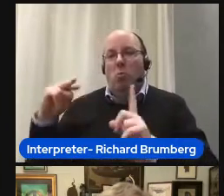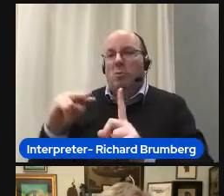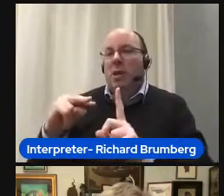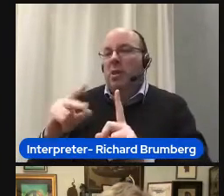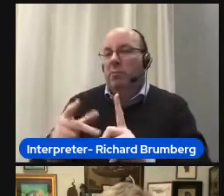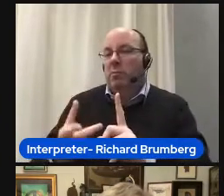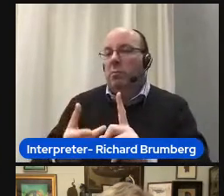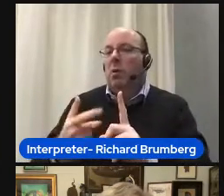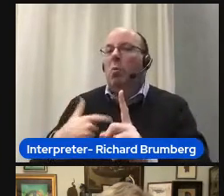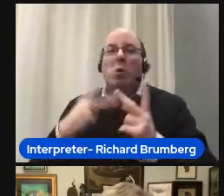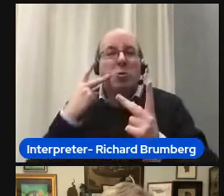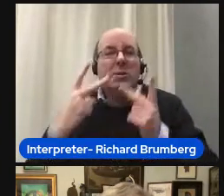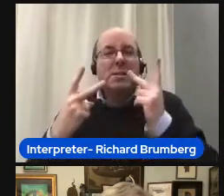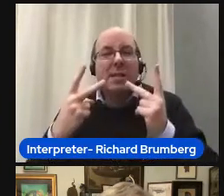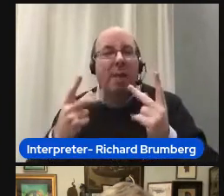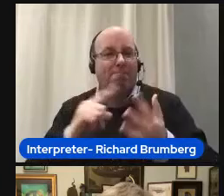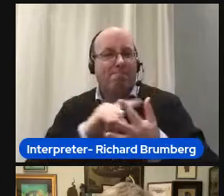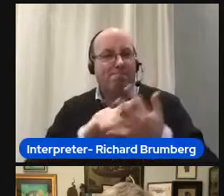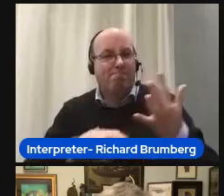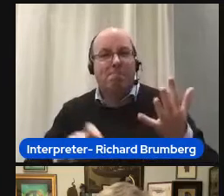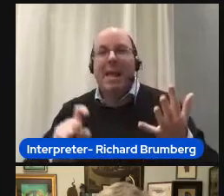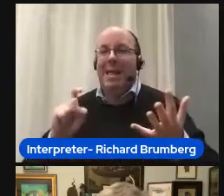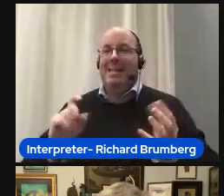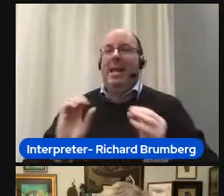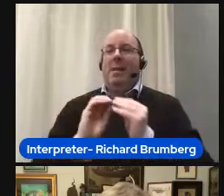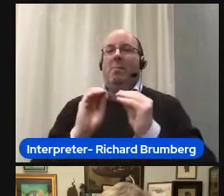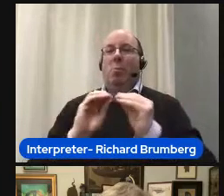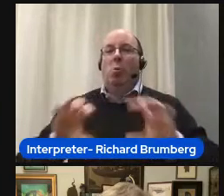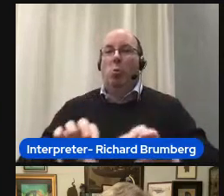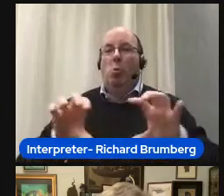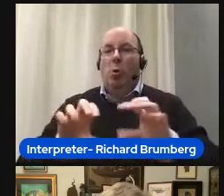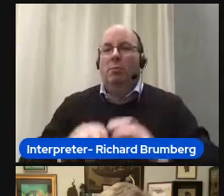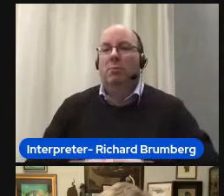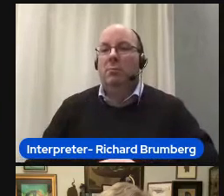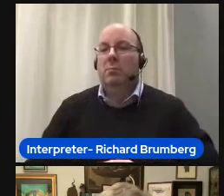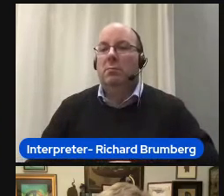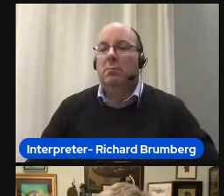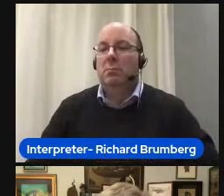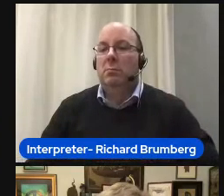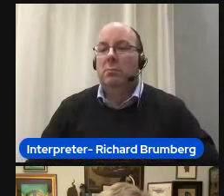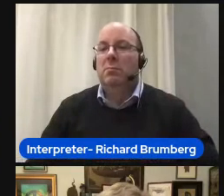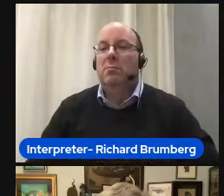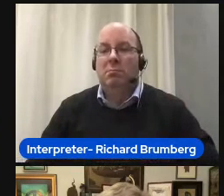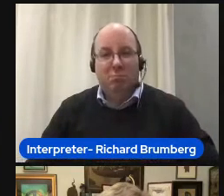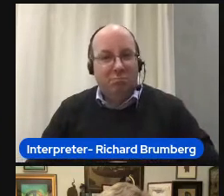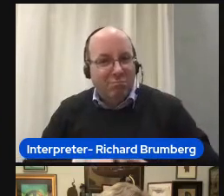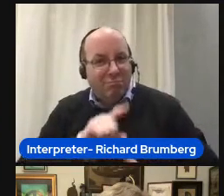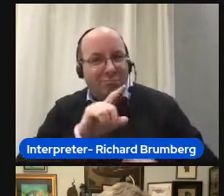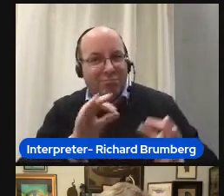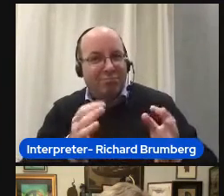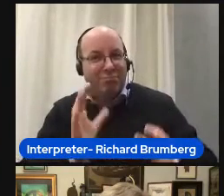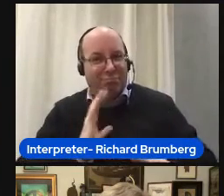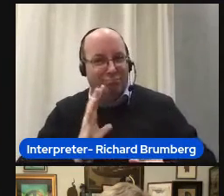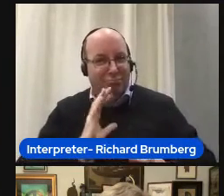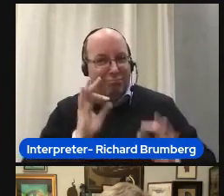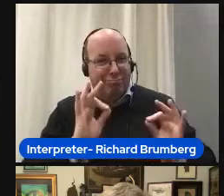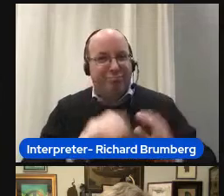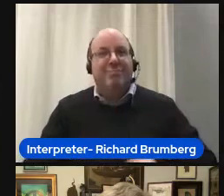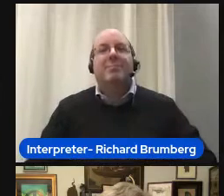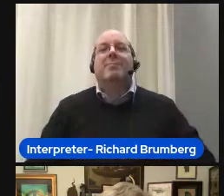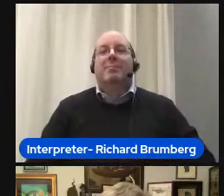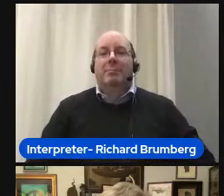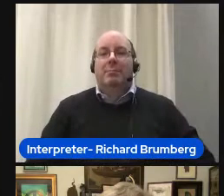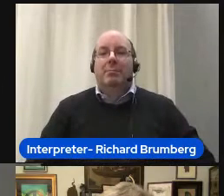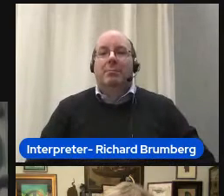those areas that you're seeing from your work with Lashon? Yeah, sure. Thank you. So we've been working